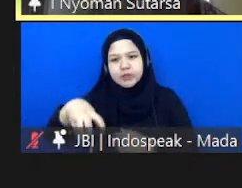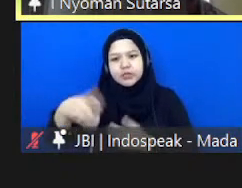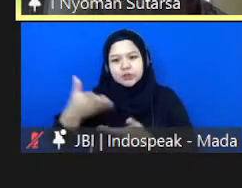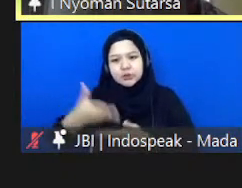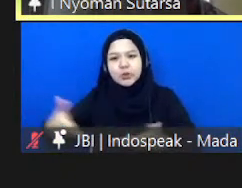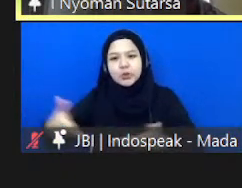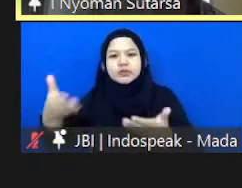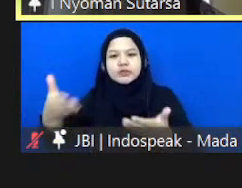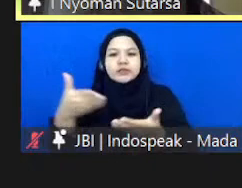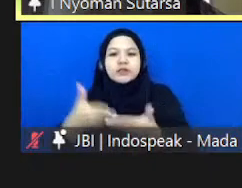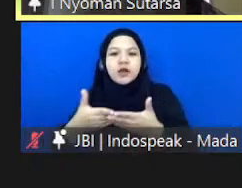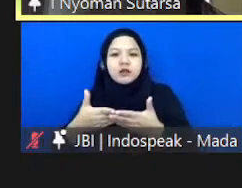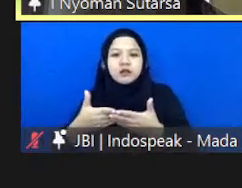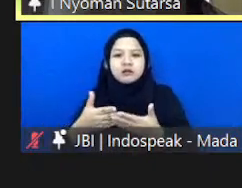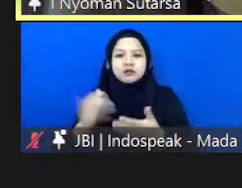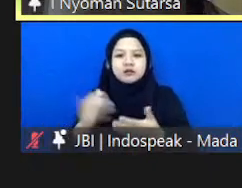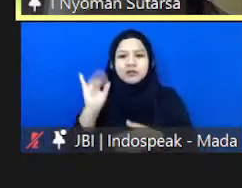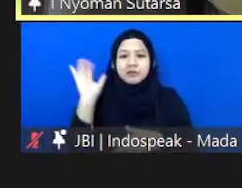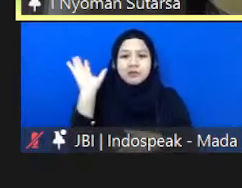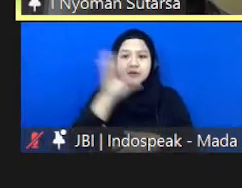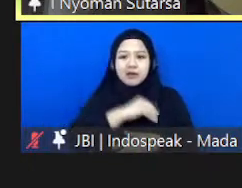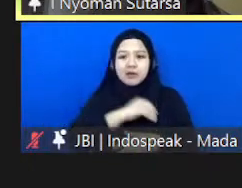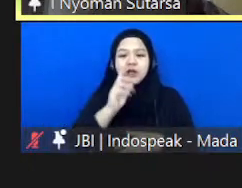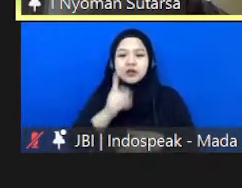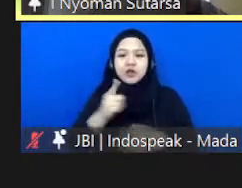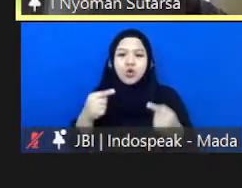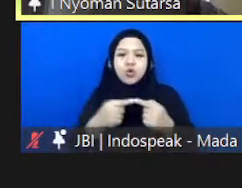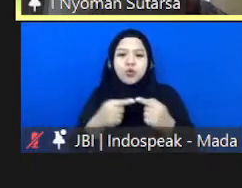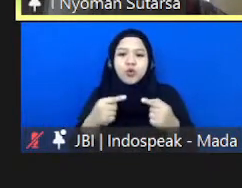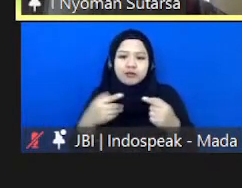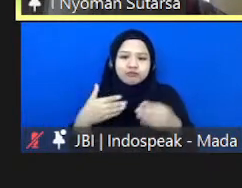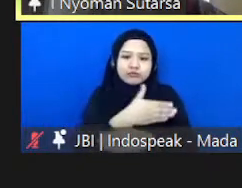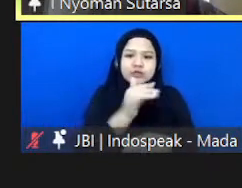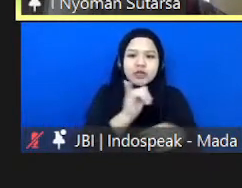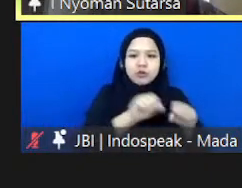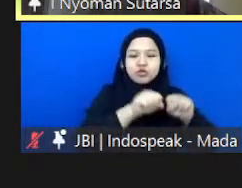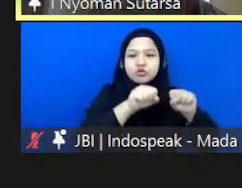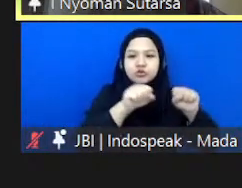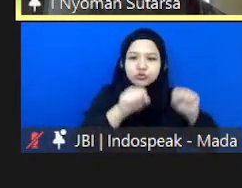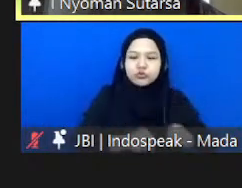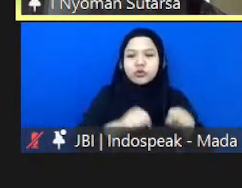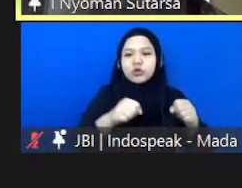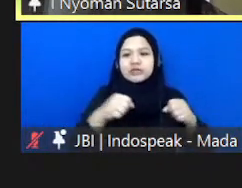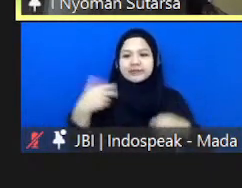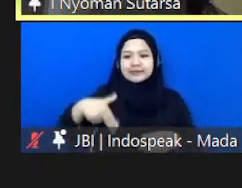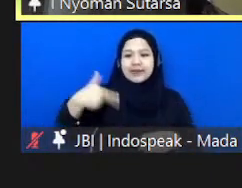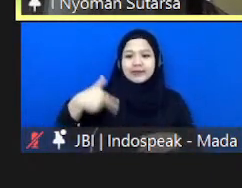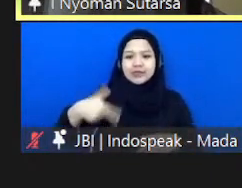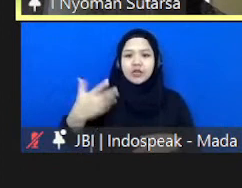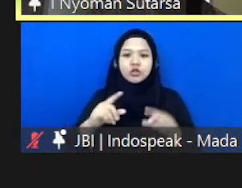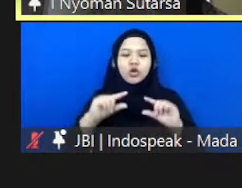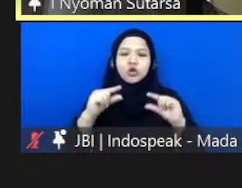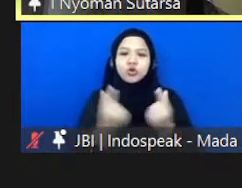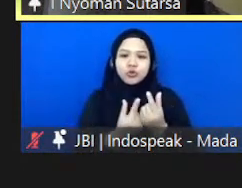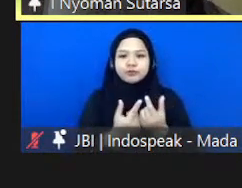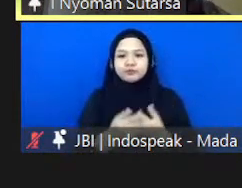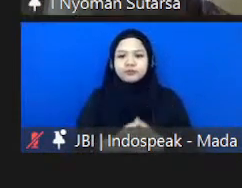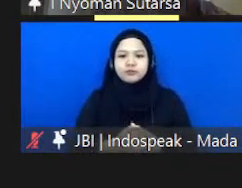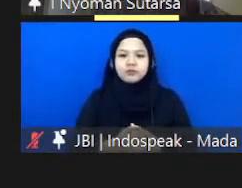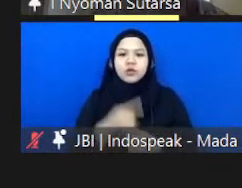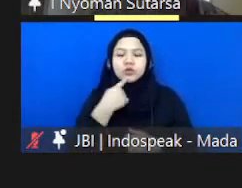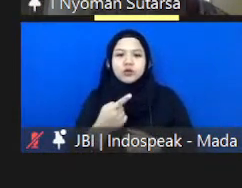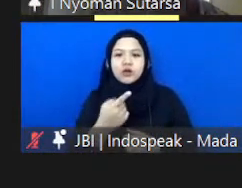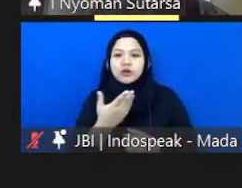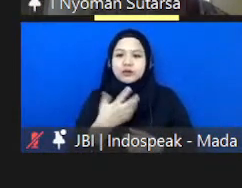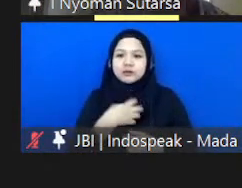by moral pathology rhetoric has led to her exclusion and marginalization from the public health system. Permisi